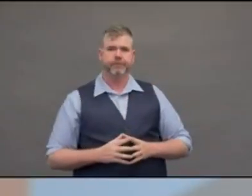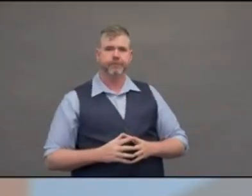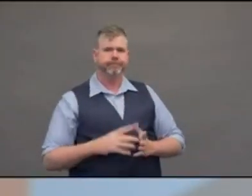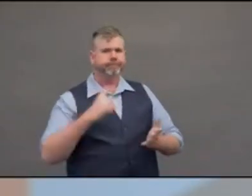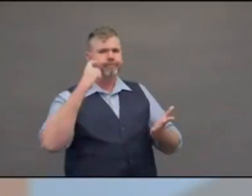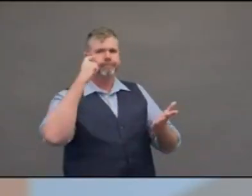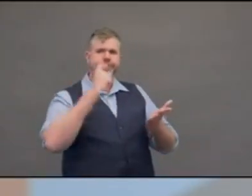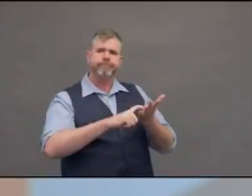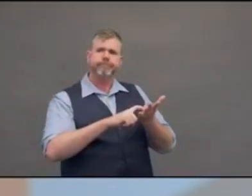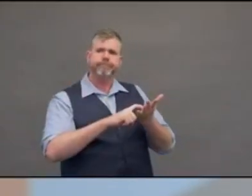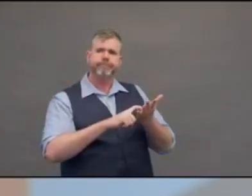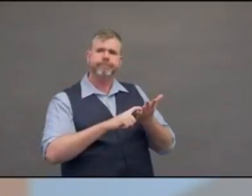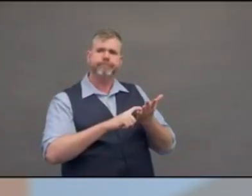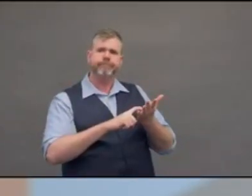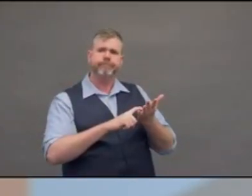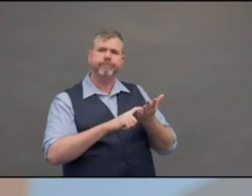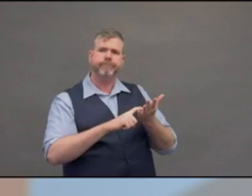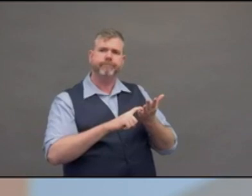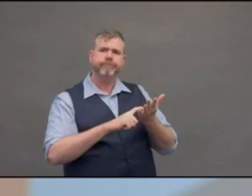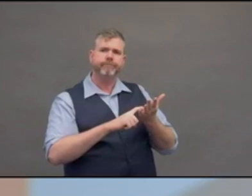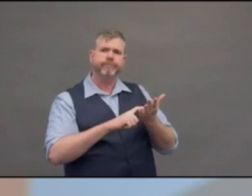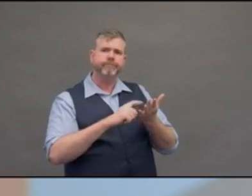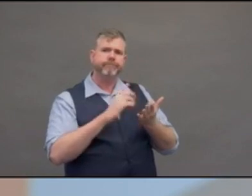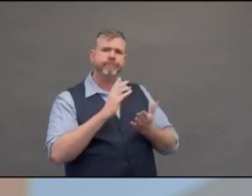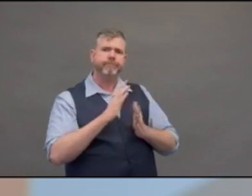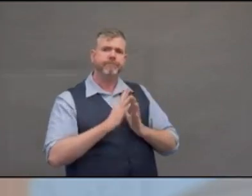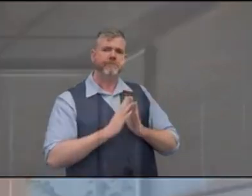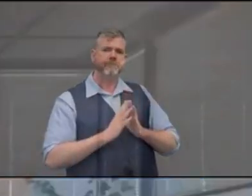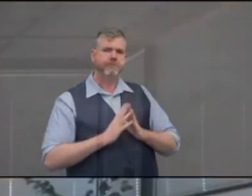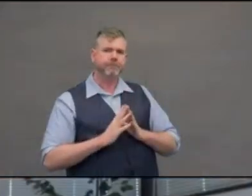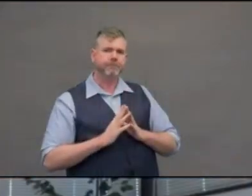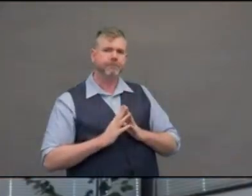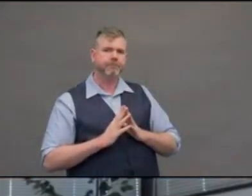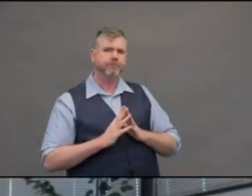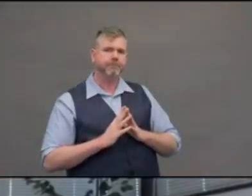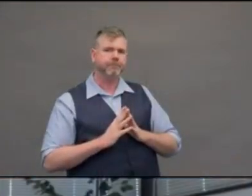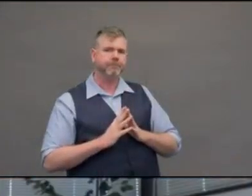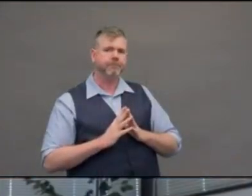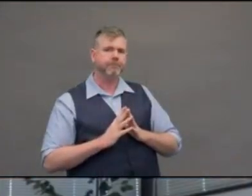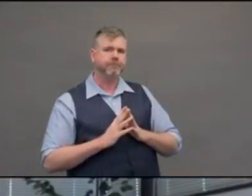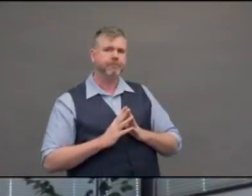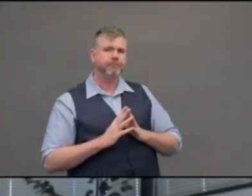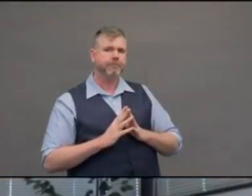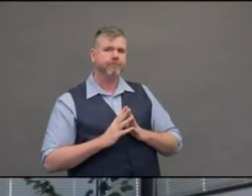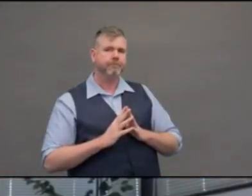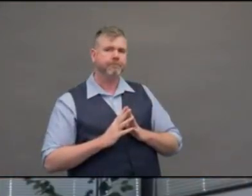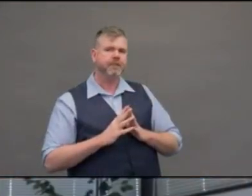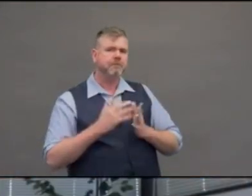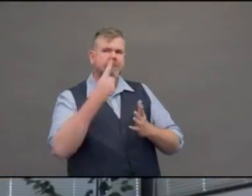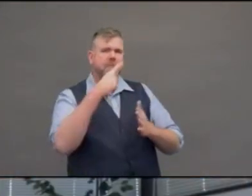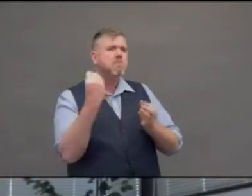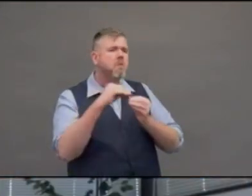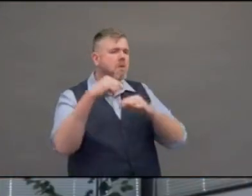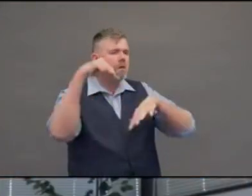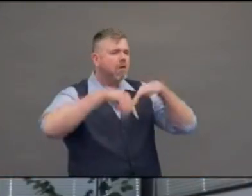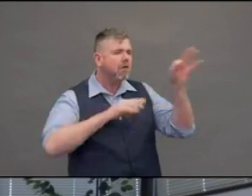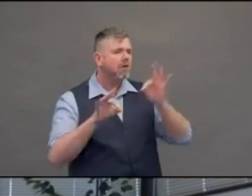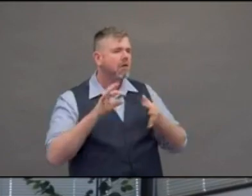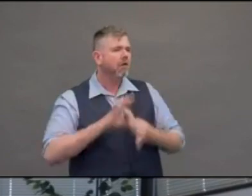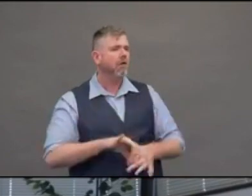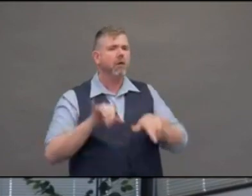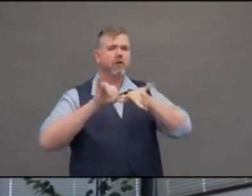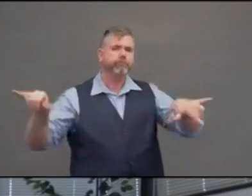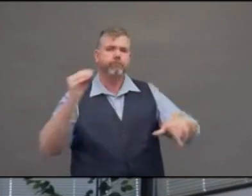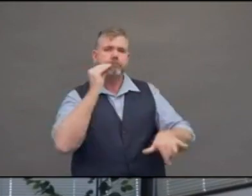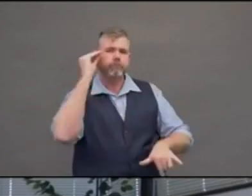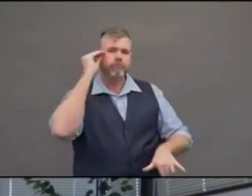the general rule is you shelter in place. So can you talk a little bit about that? Yeah, we're really trying to learn the lessons from history.